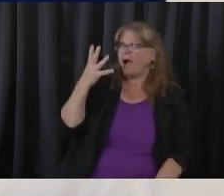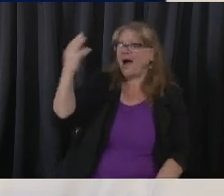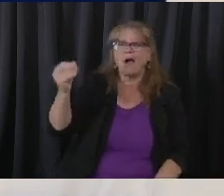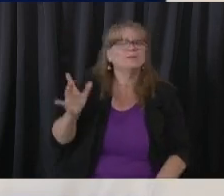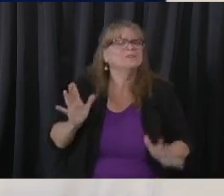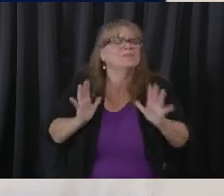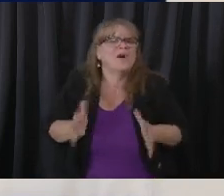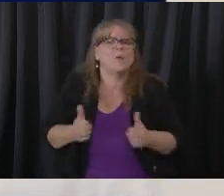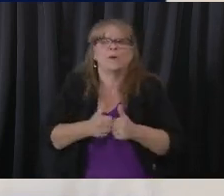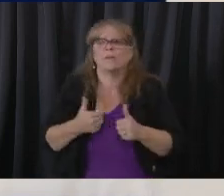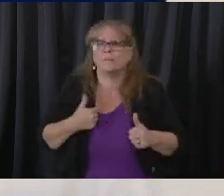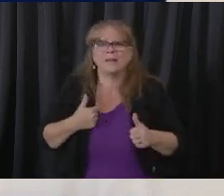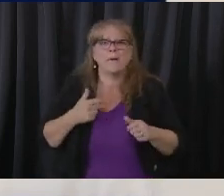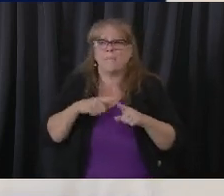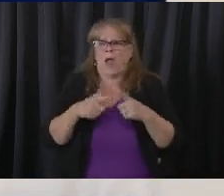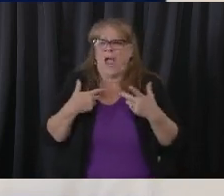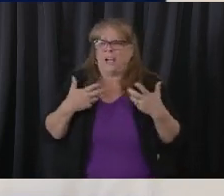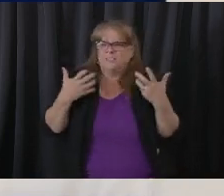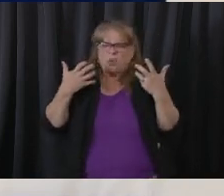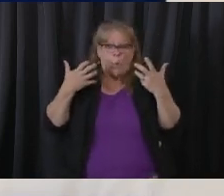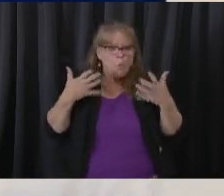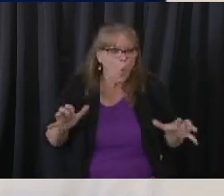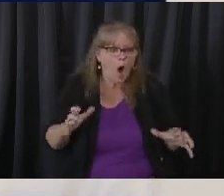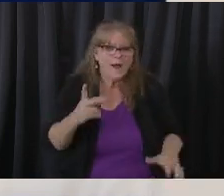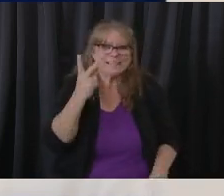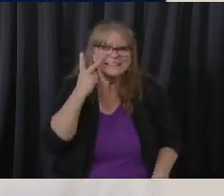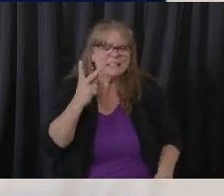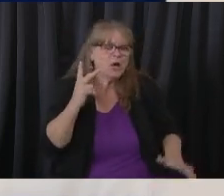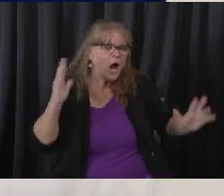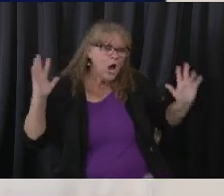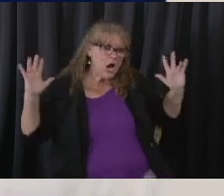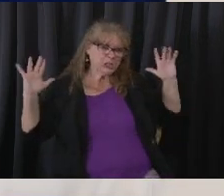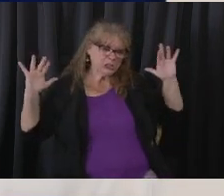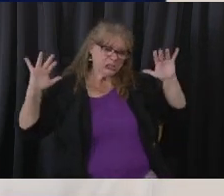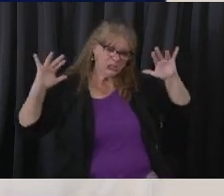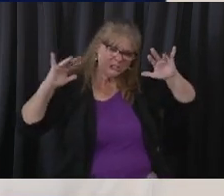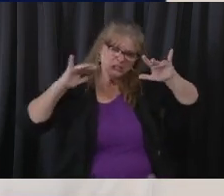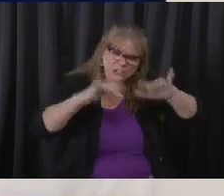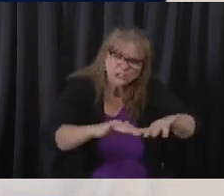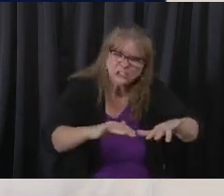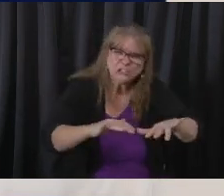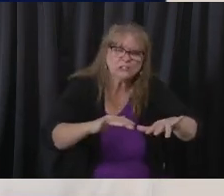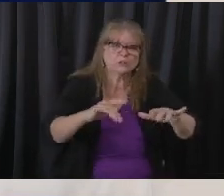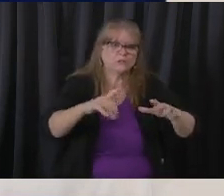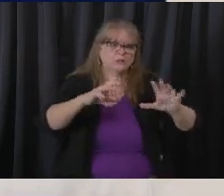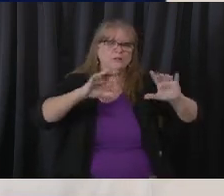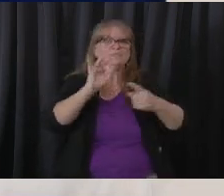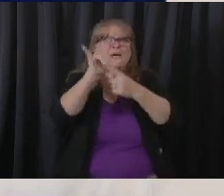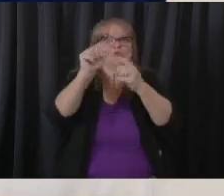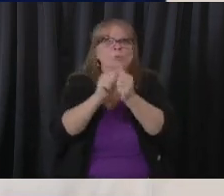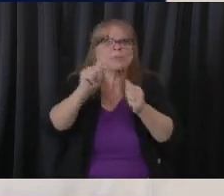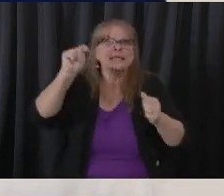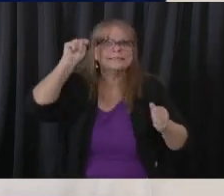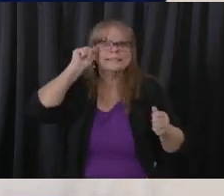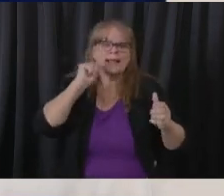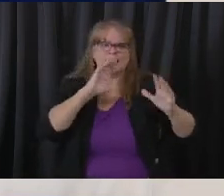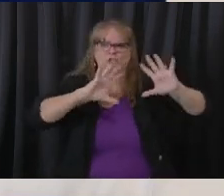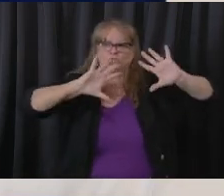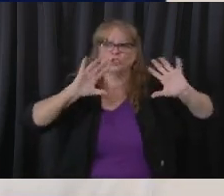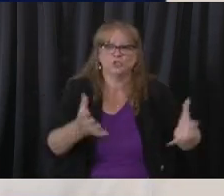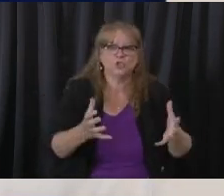that, 15-year-olds, 16-year-olds, we all did it. Sometimes it's a group of 10 or 12 or 15 or 20 people. Go out 2 or 3 people,